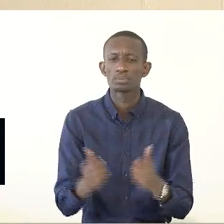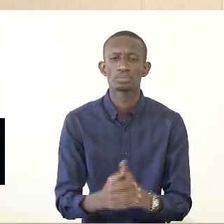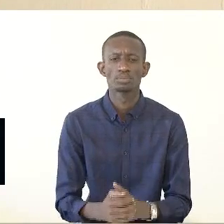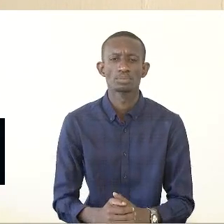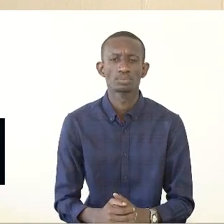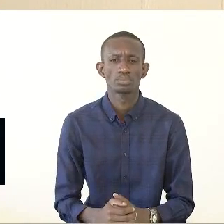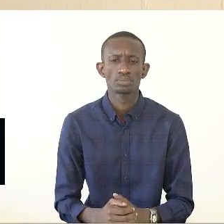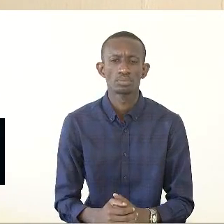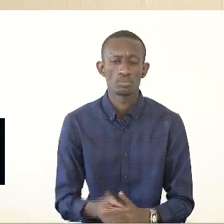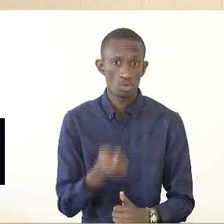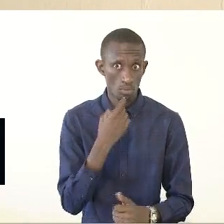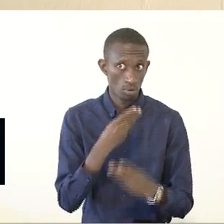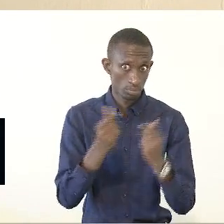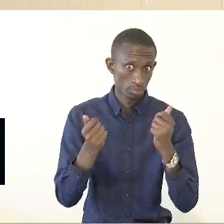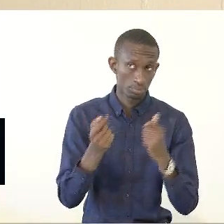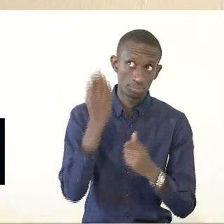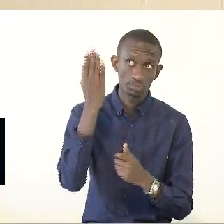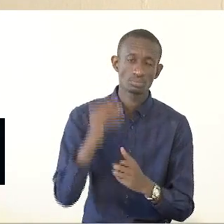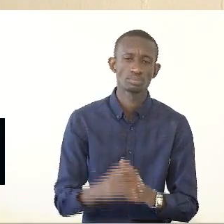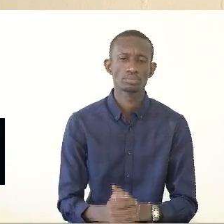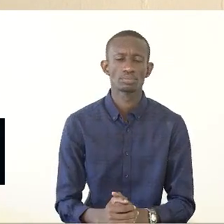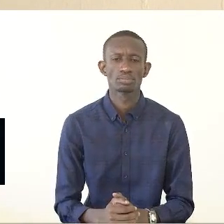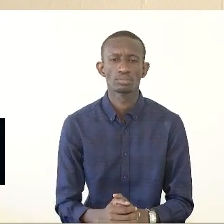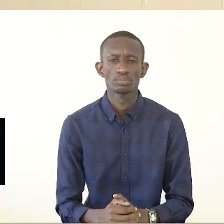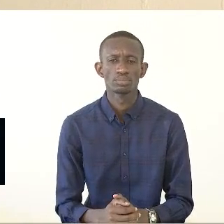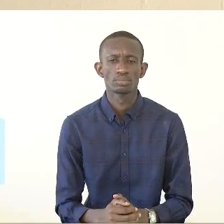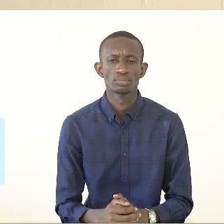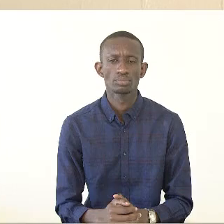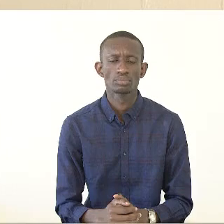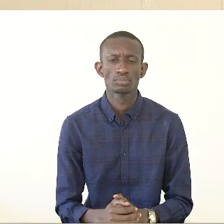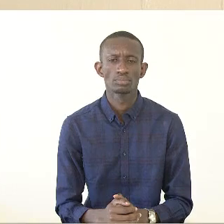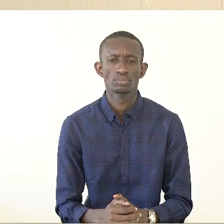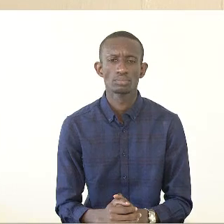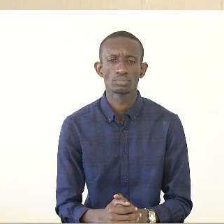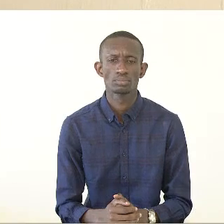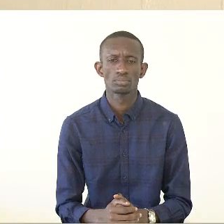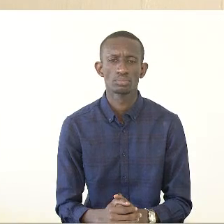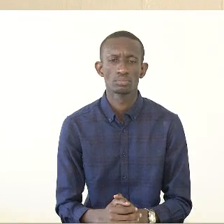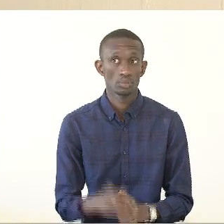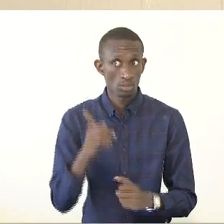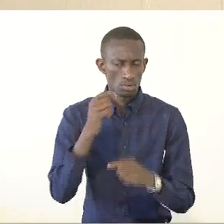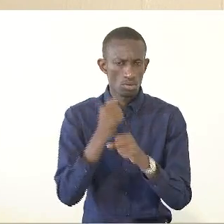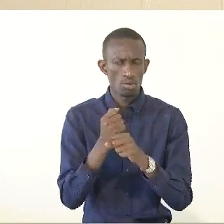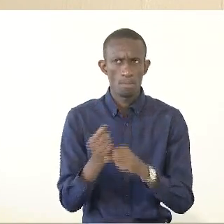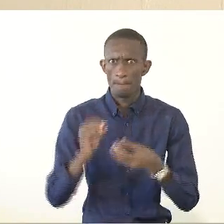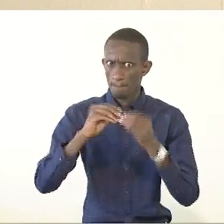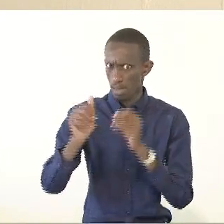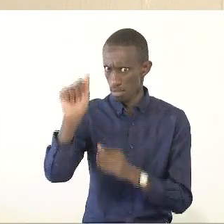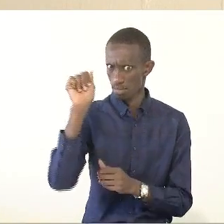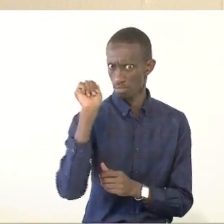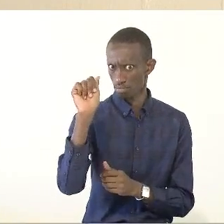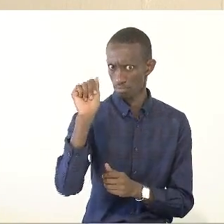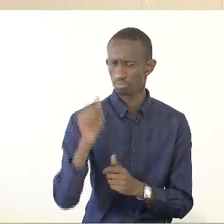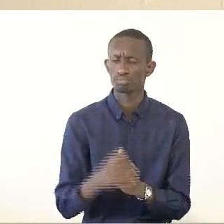so we need to solve that, we are going to work on number A. It was to plot.